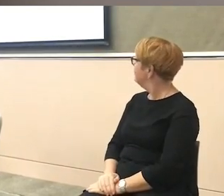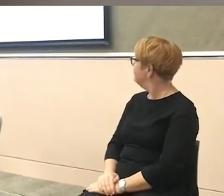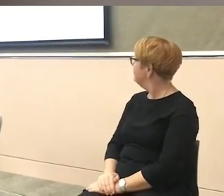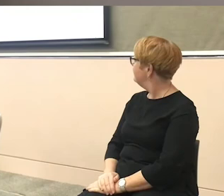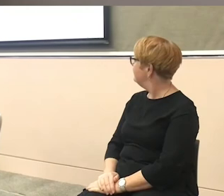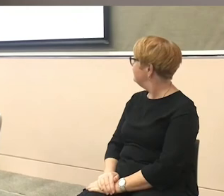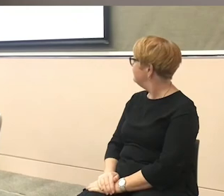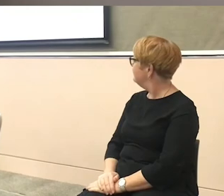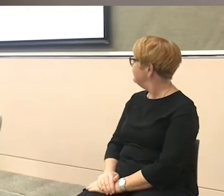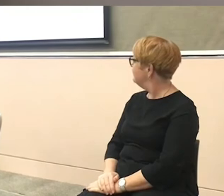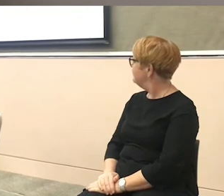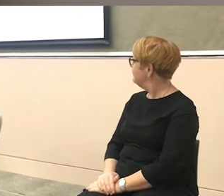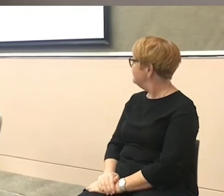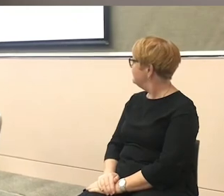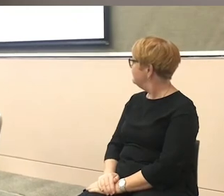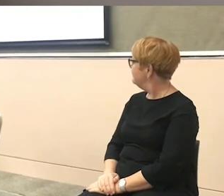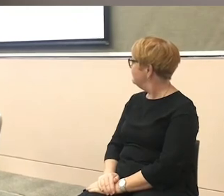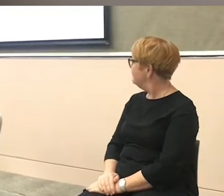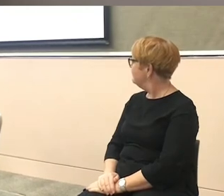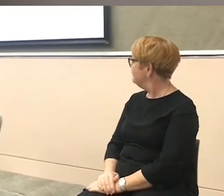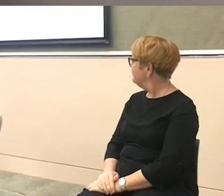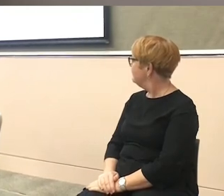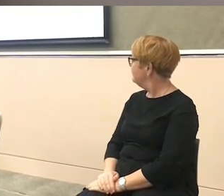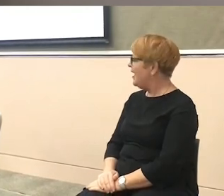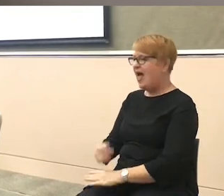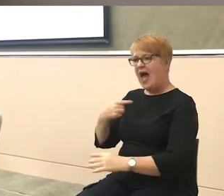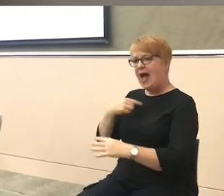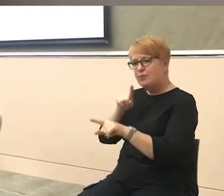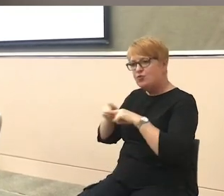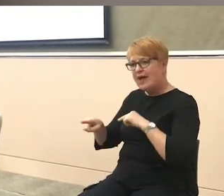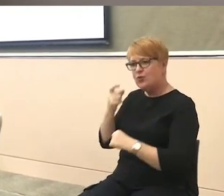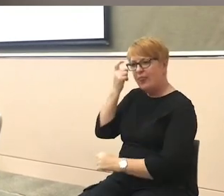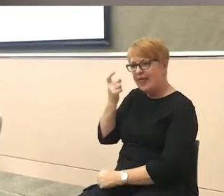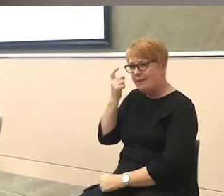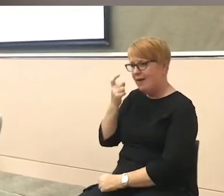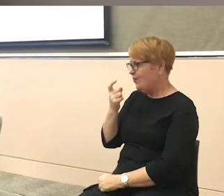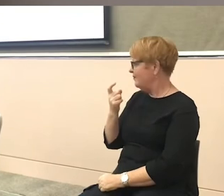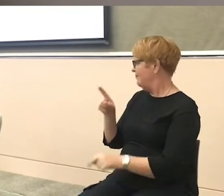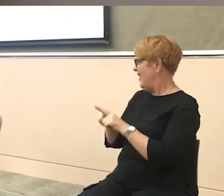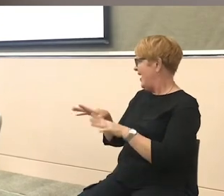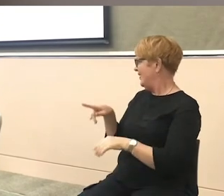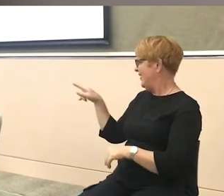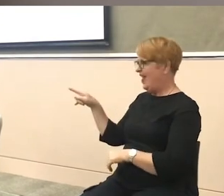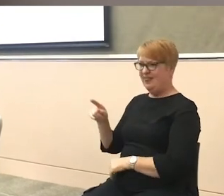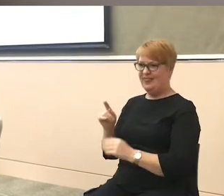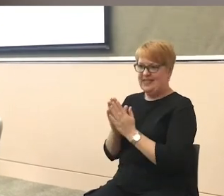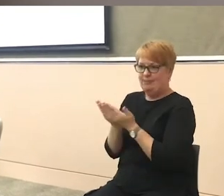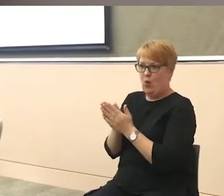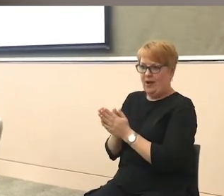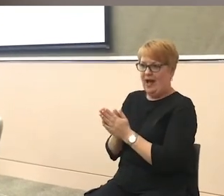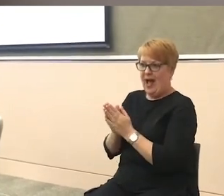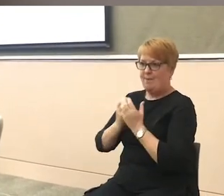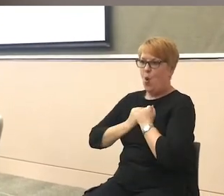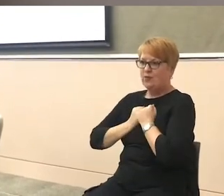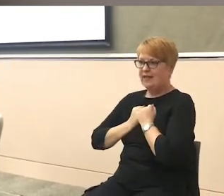about, like, what I'm holding this book as if it's some kind of, like, I don't know, it's a book called No Archive Will Restore You